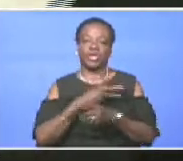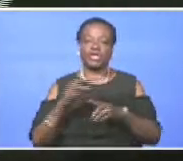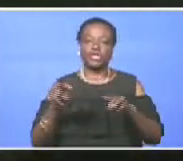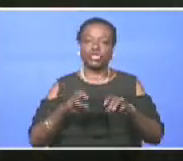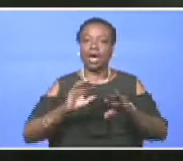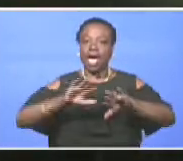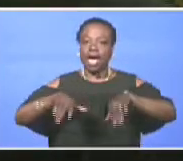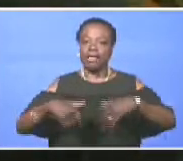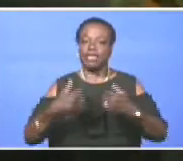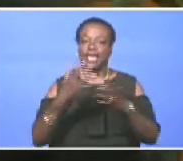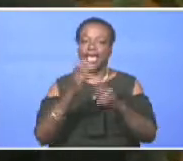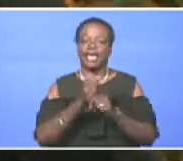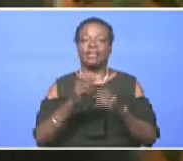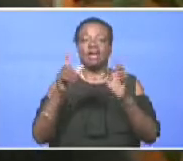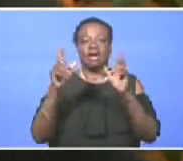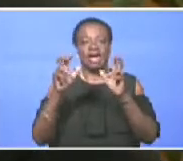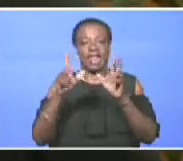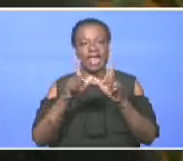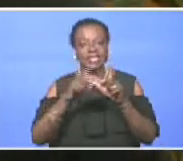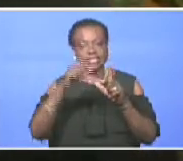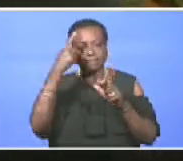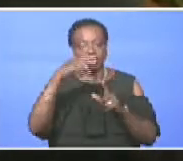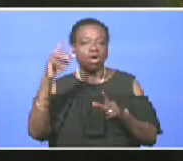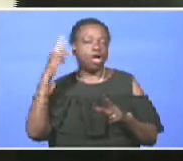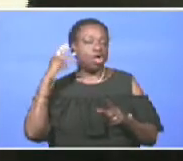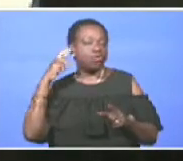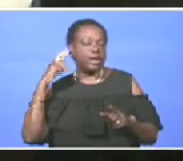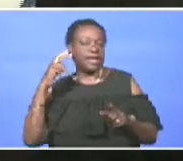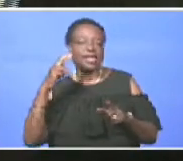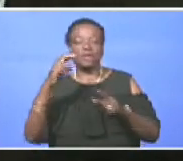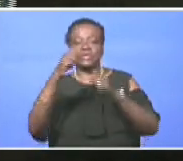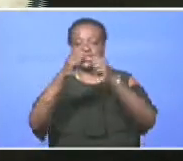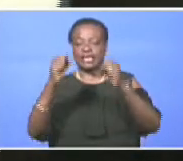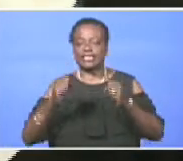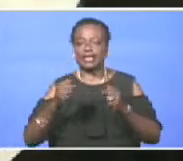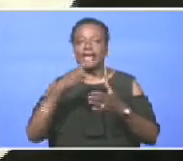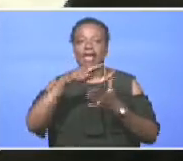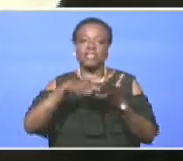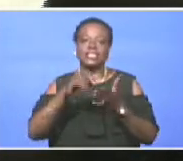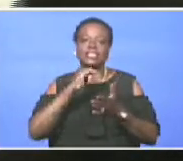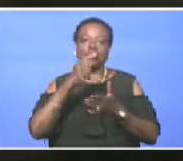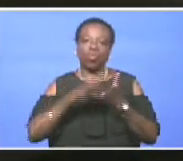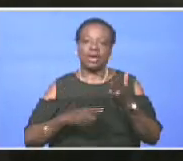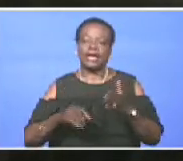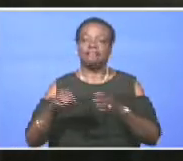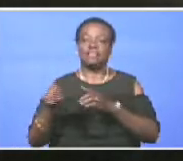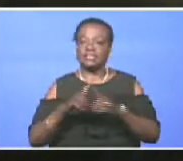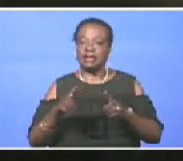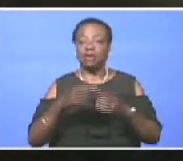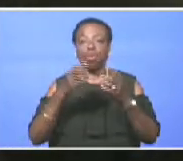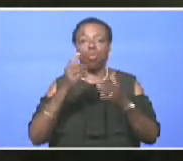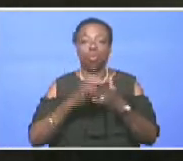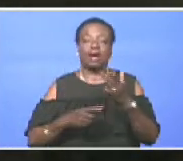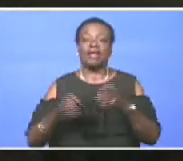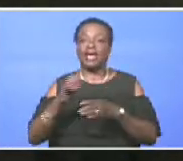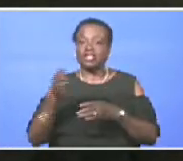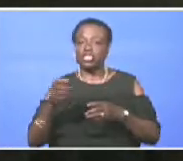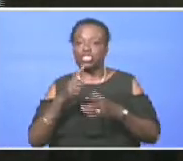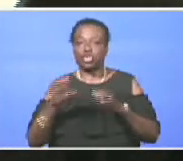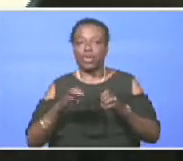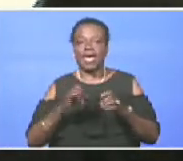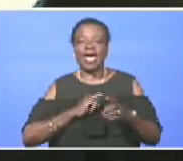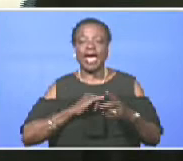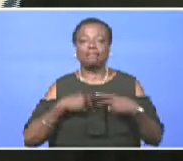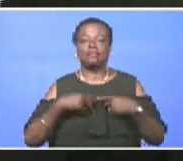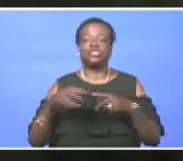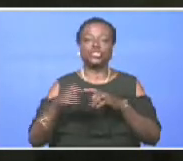a license for a radio station? Or here's what I've done so far, what else do I need to do? I have a complaint, and so they were able to